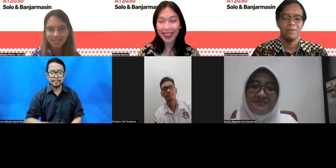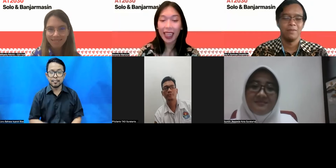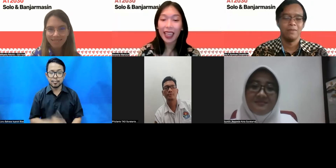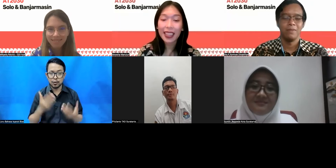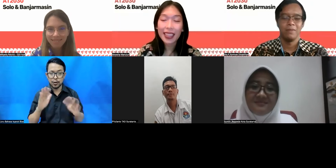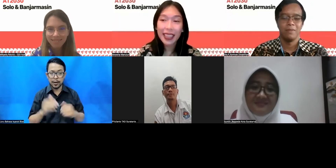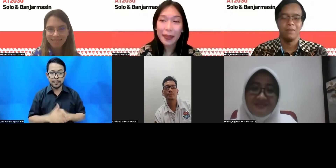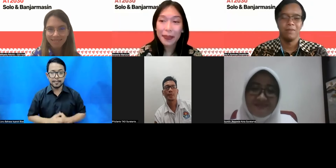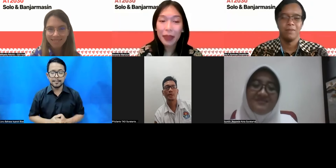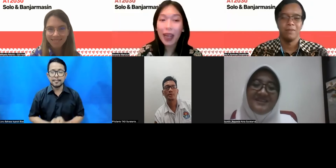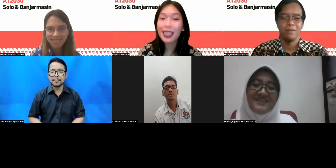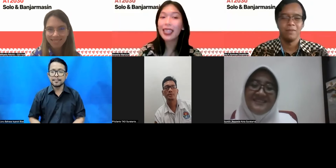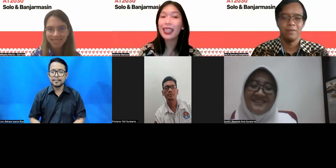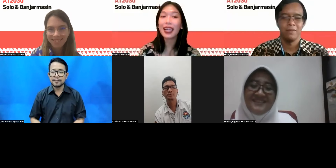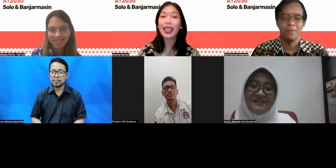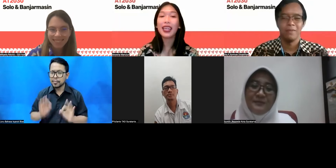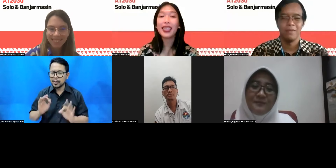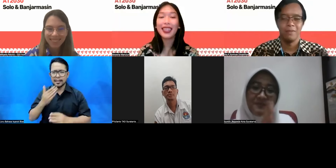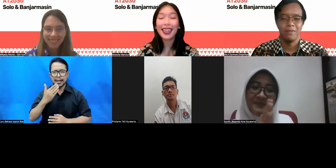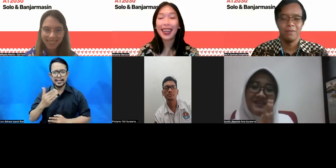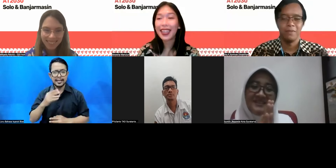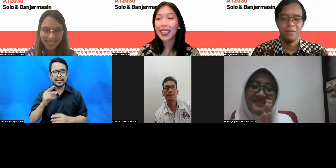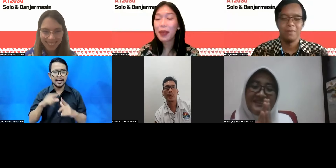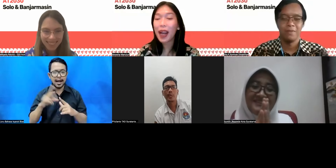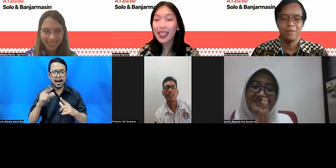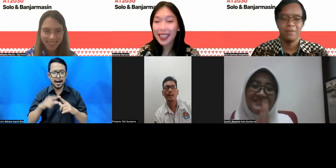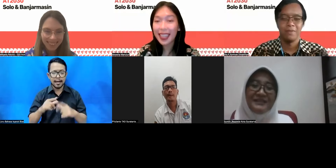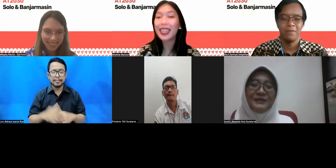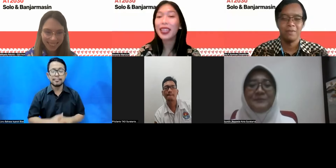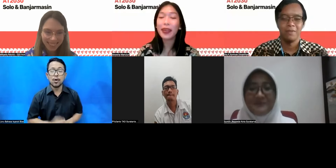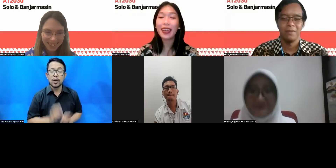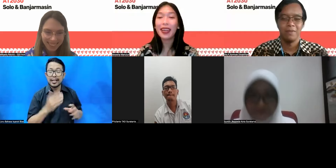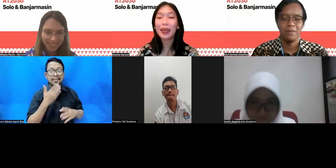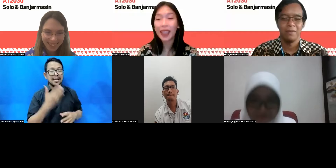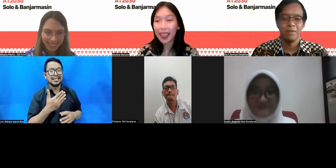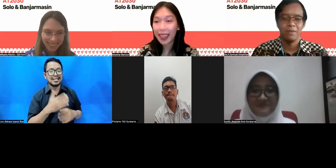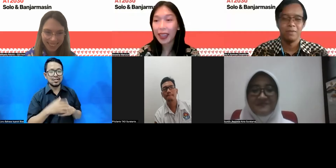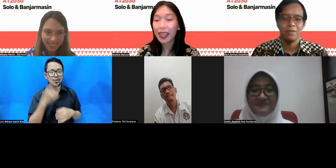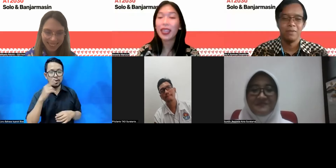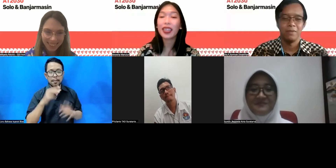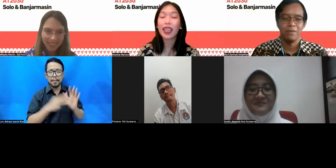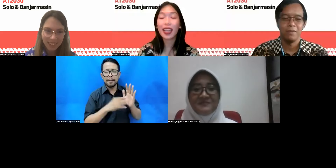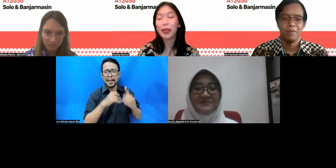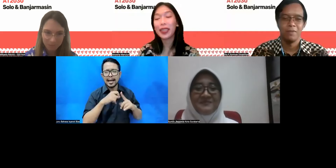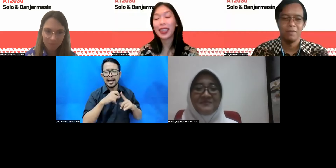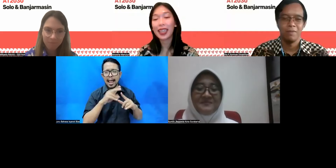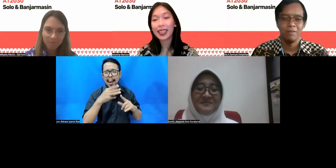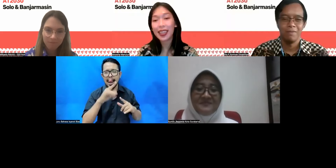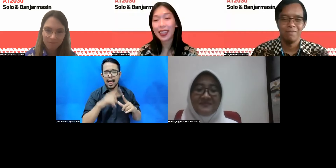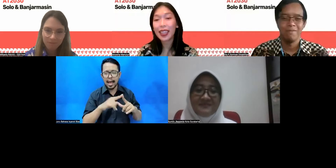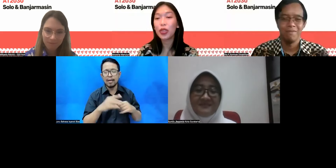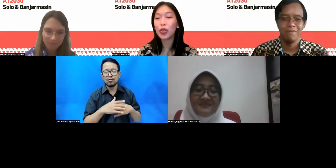Right, that's it, done. Thank you very much, Rara, for that photo session. And thank you once again to